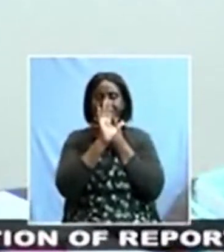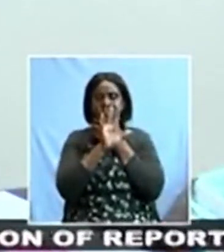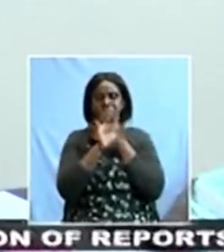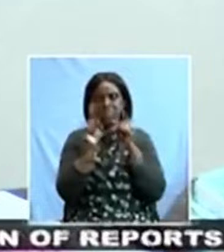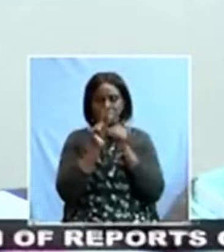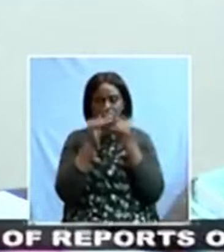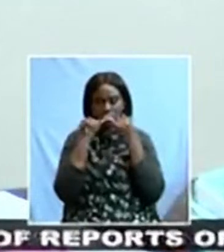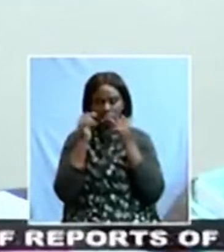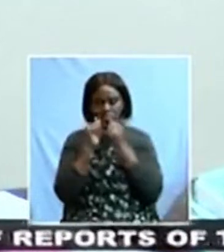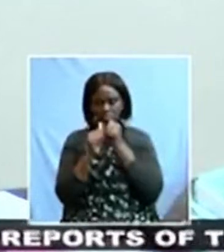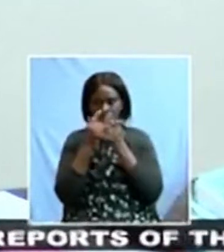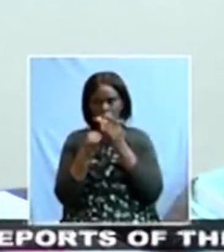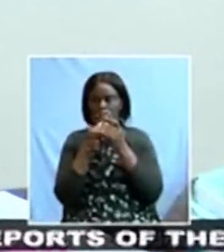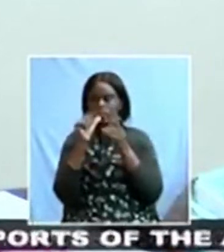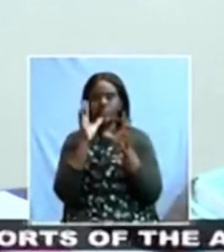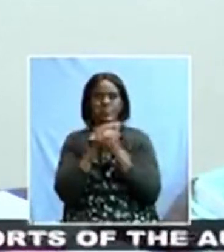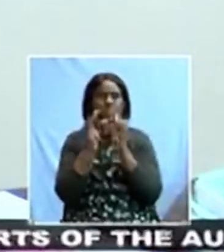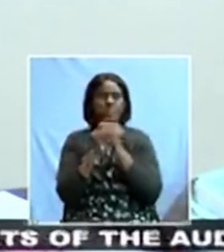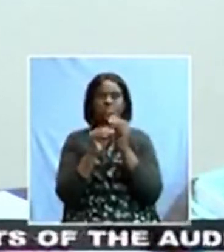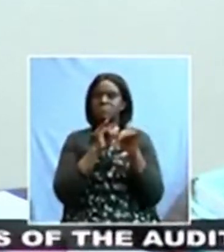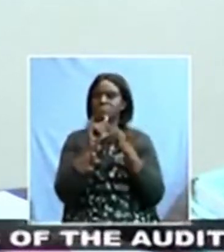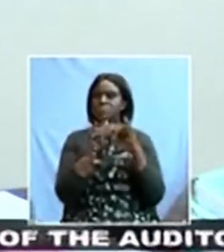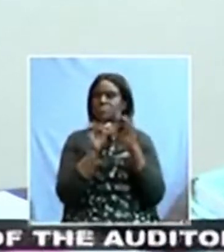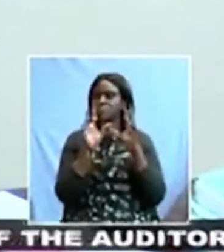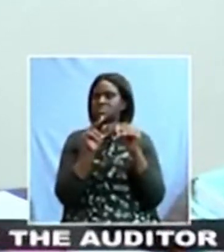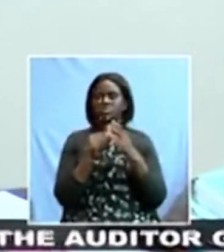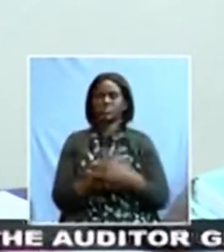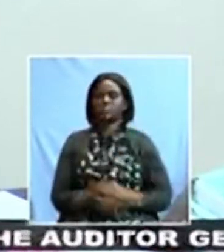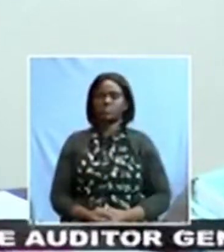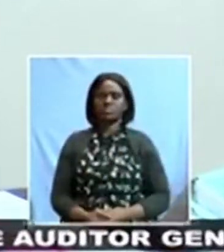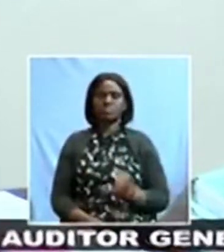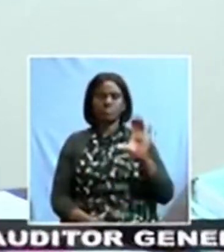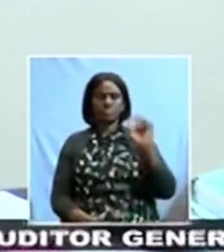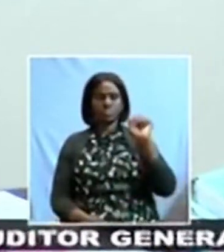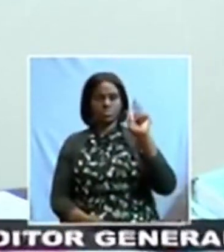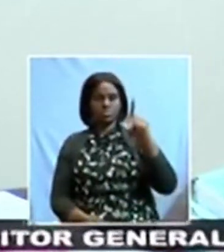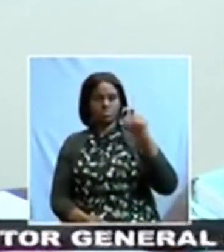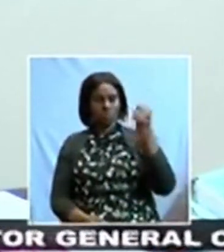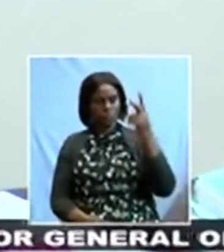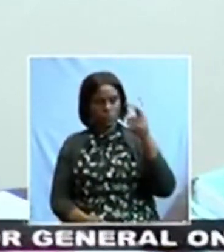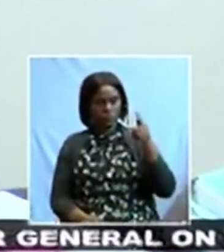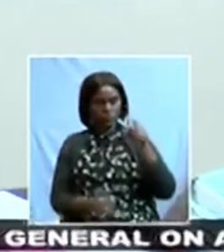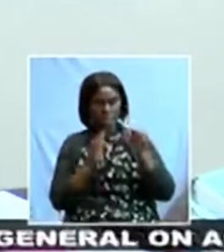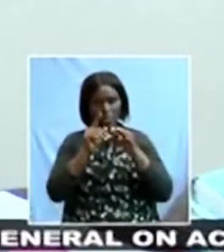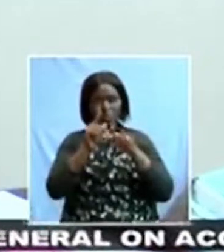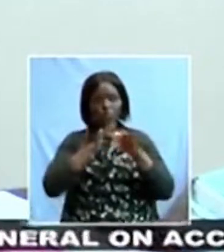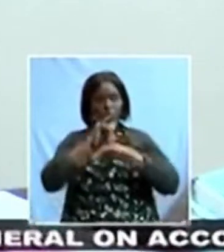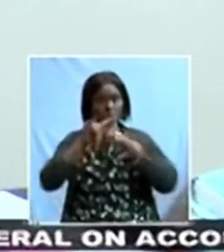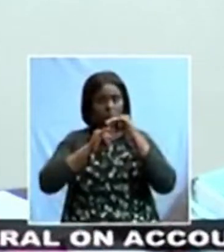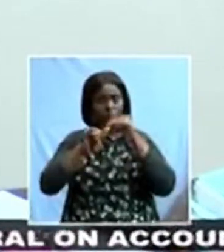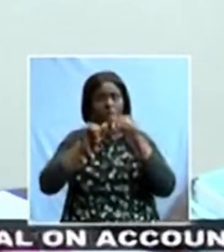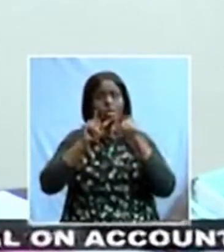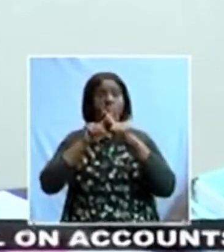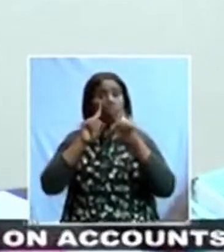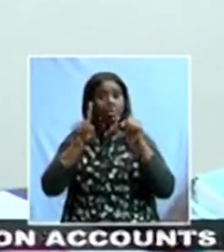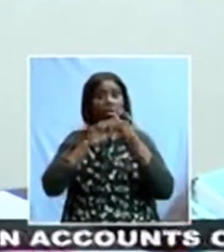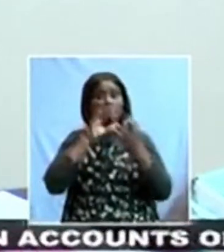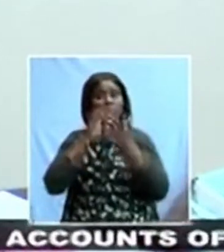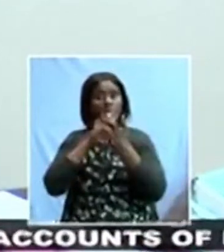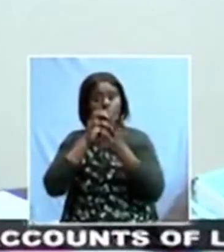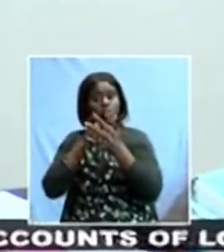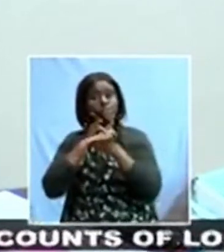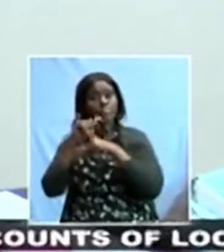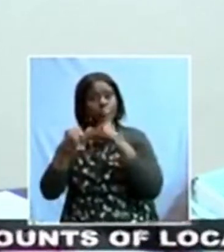and information which is not misleading. Cap 12, the same Cap 12, if you mislead, deliberately mislead the